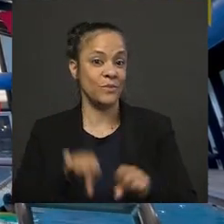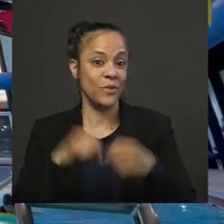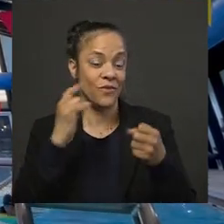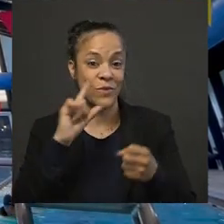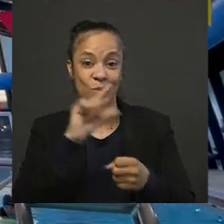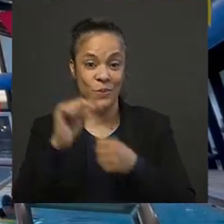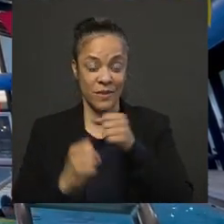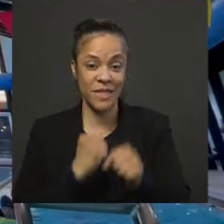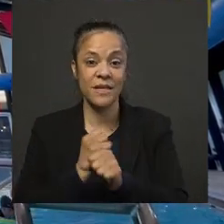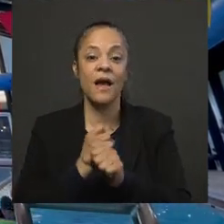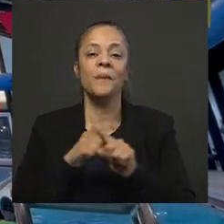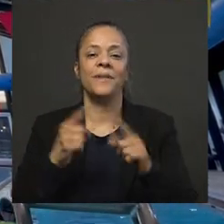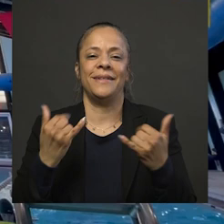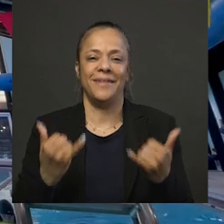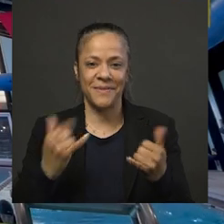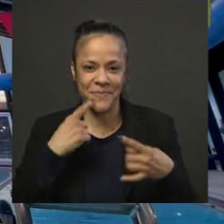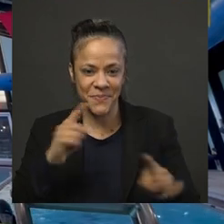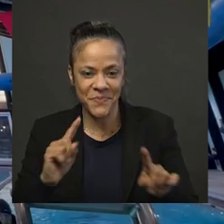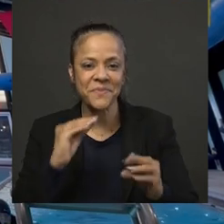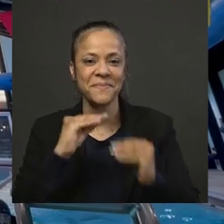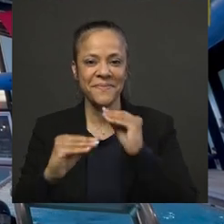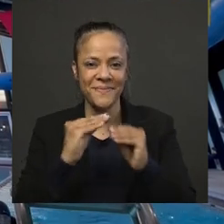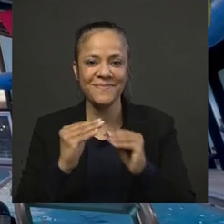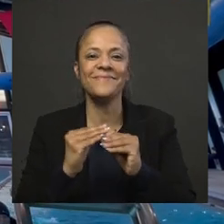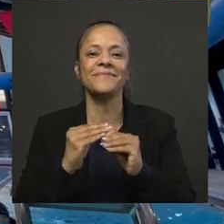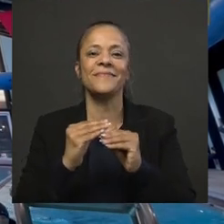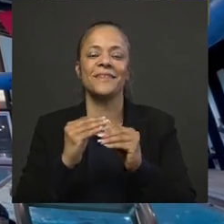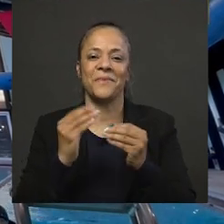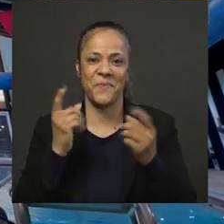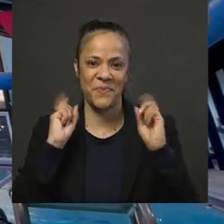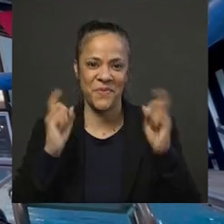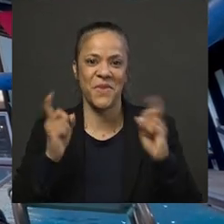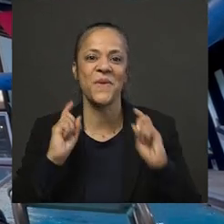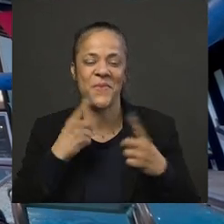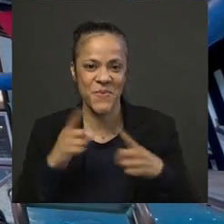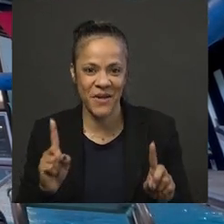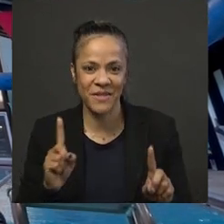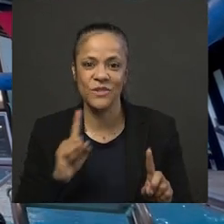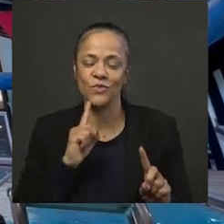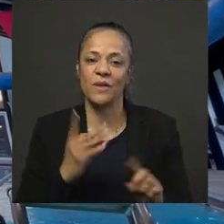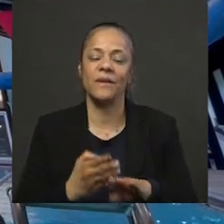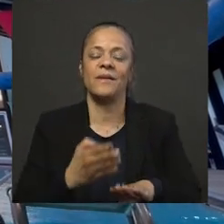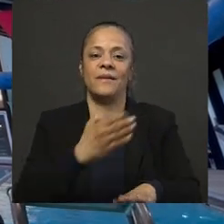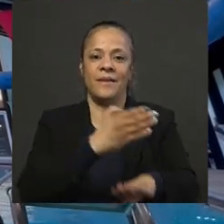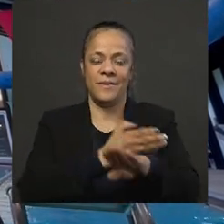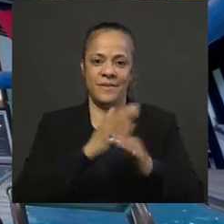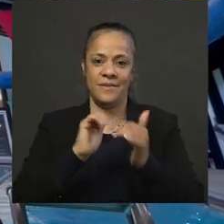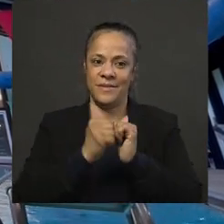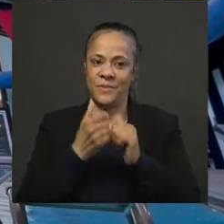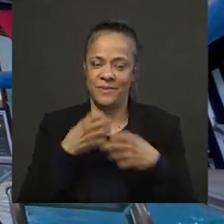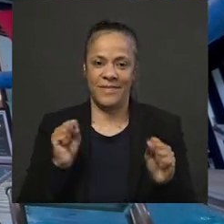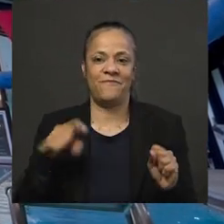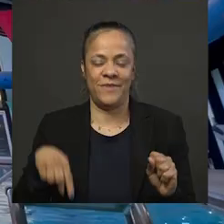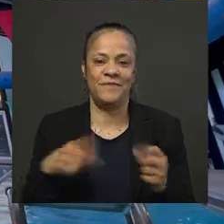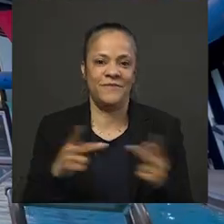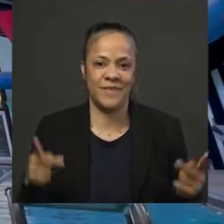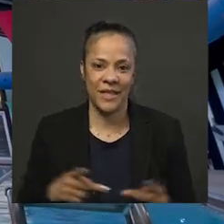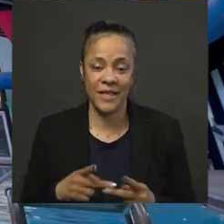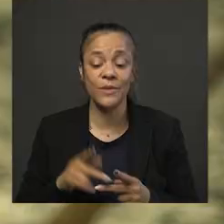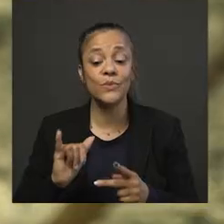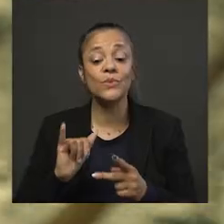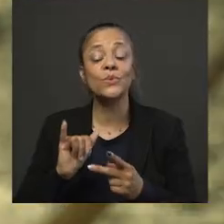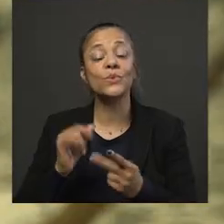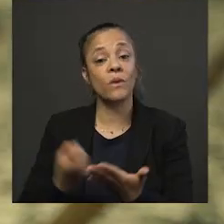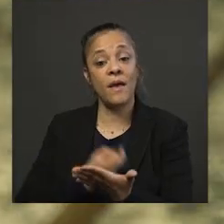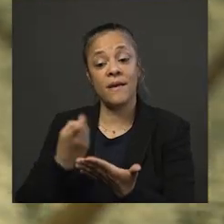is up and running and looks beautiful in the facility. It's really enhanced how we can safely enjoy the facility. We're making improvements to our hockey